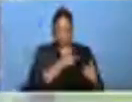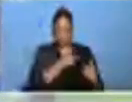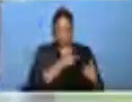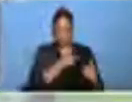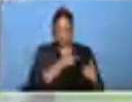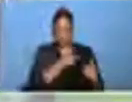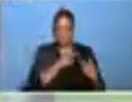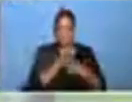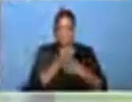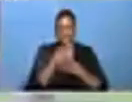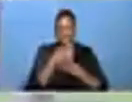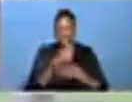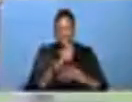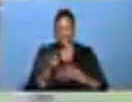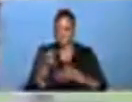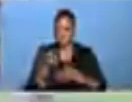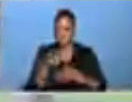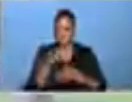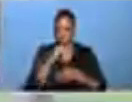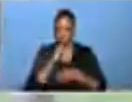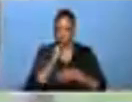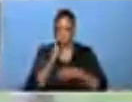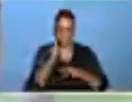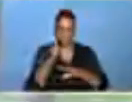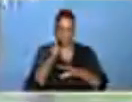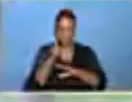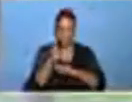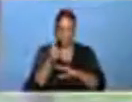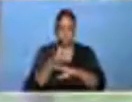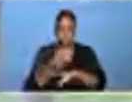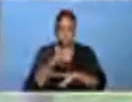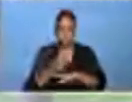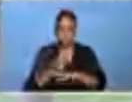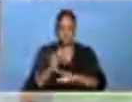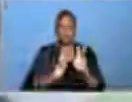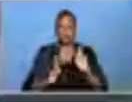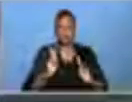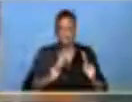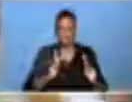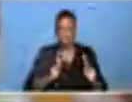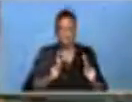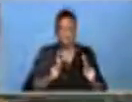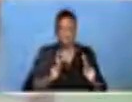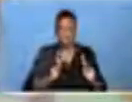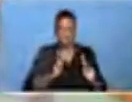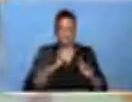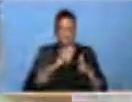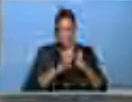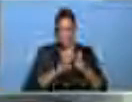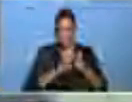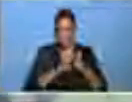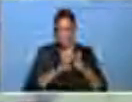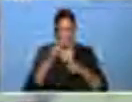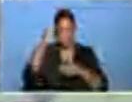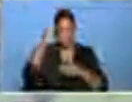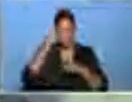danger to the public and you can be safely released. The parole board is concerned about your